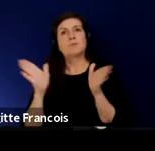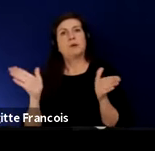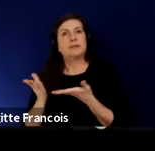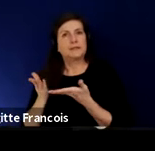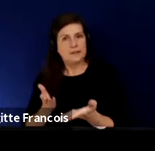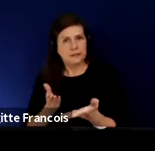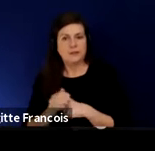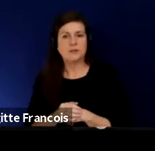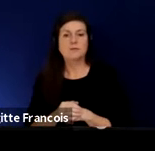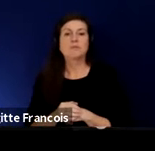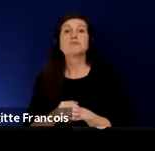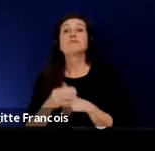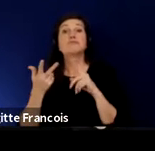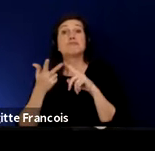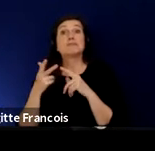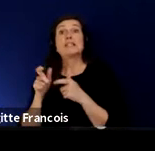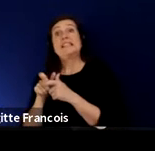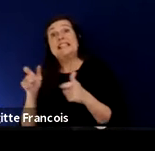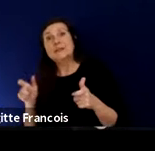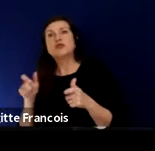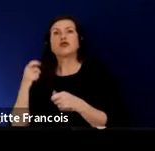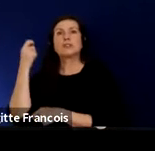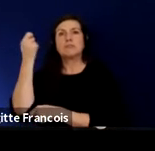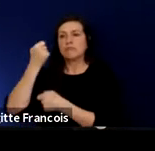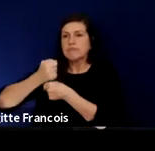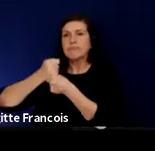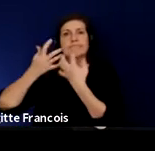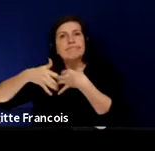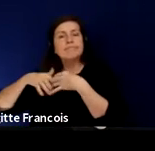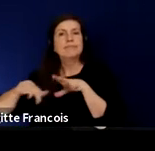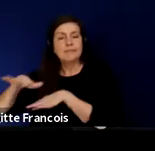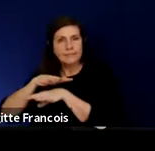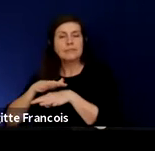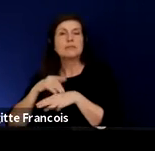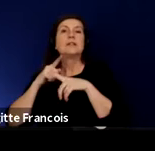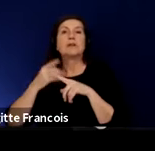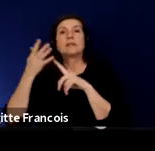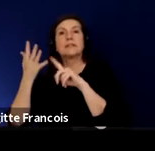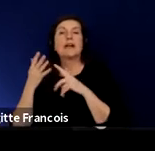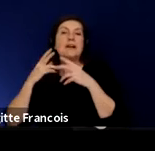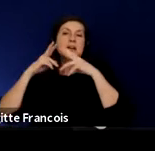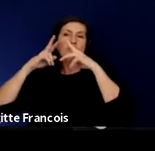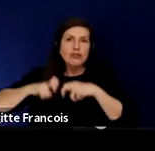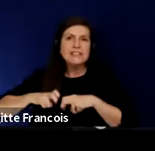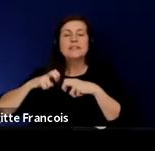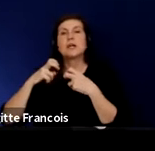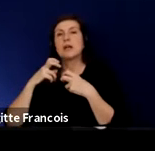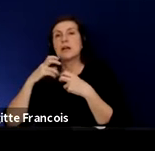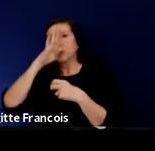industry, user testing professionals, and we have representatives from the research institutions and academy, so the university